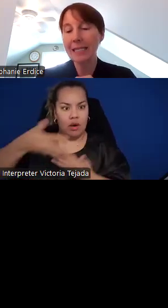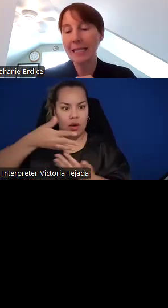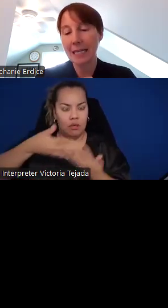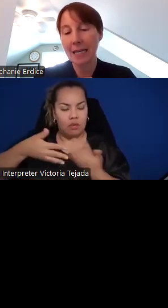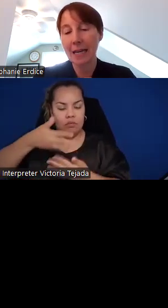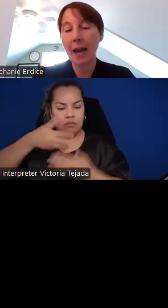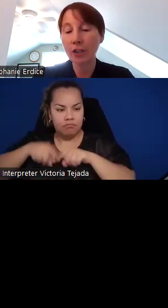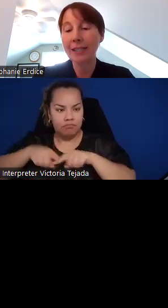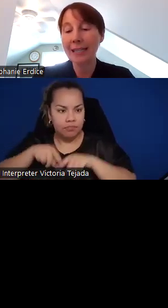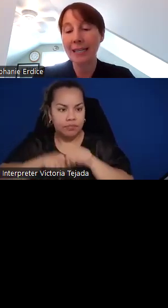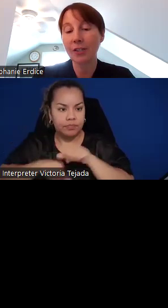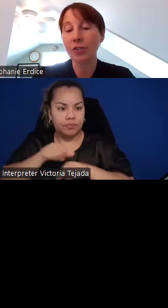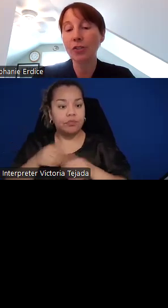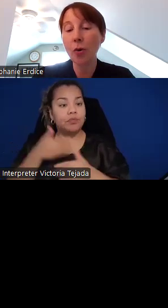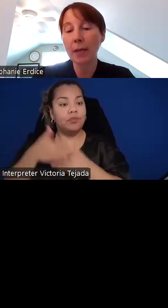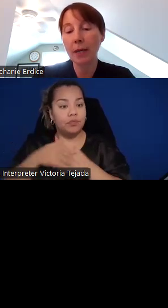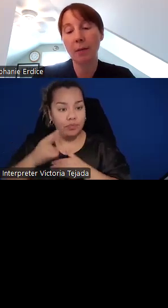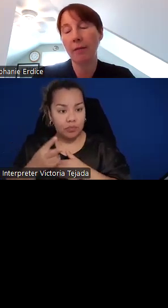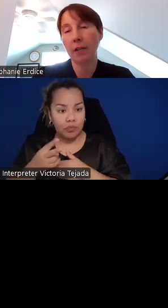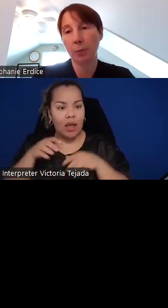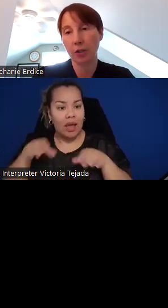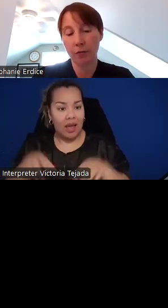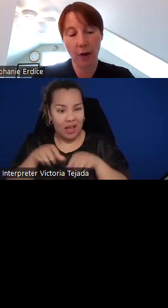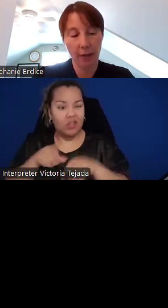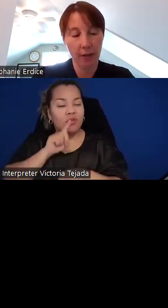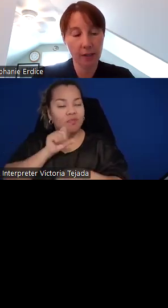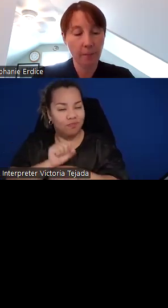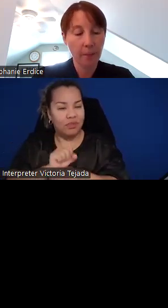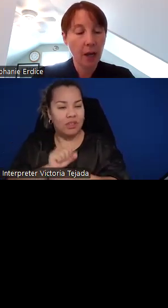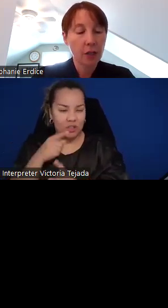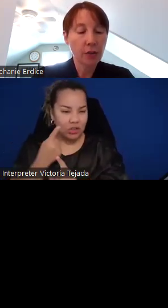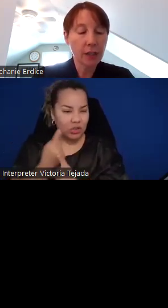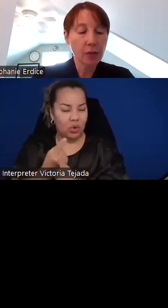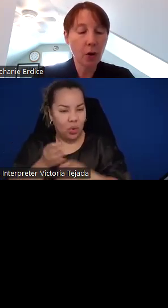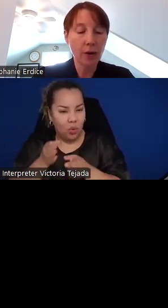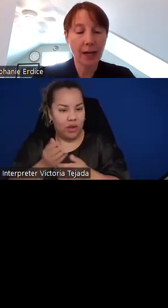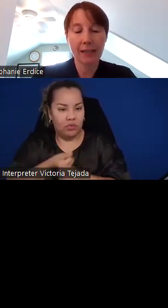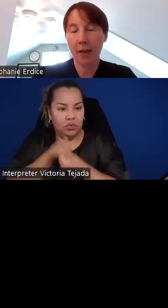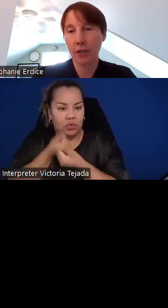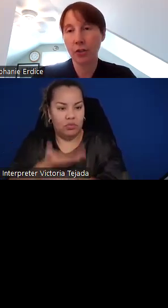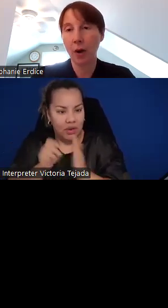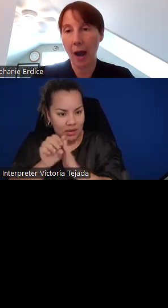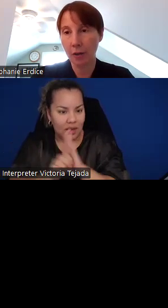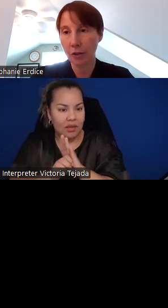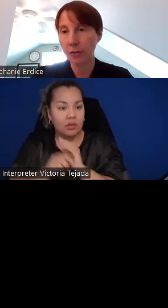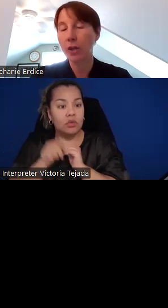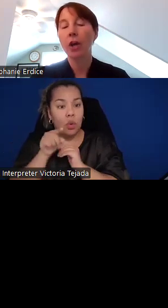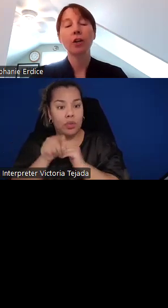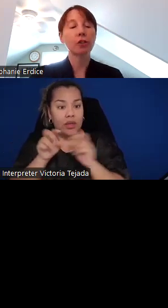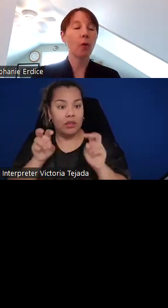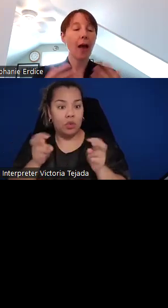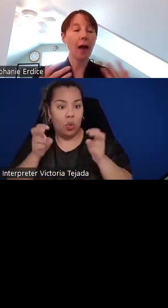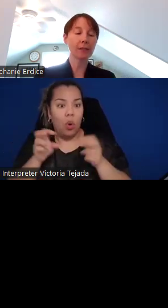action indeed is the sole medium of expression for ethics. So this quote connects ethics to our